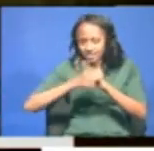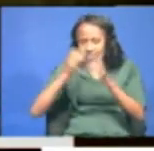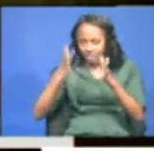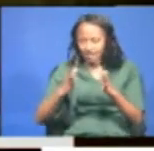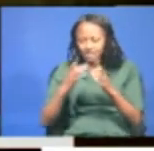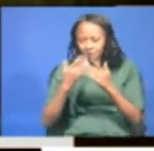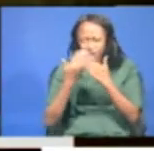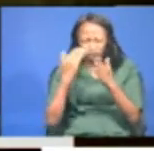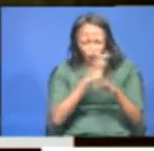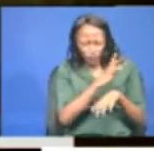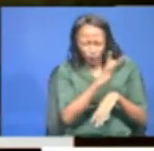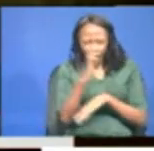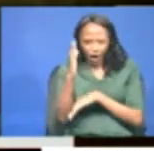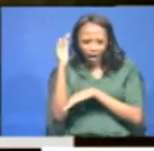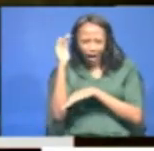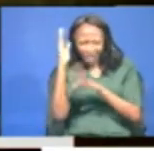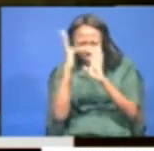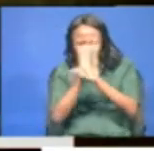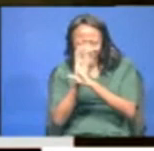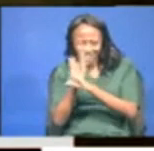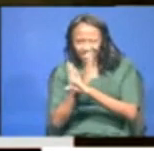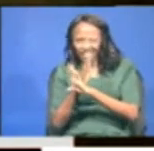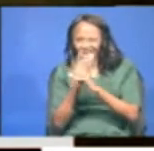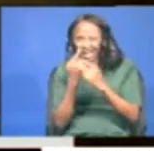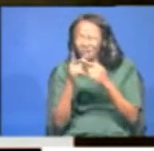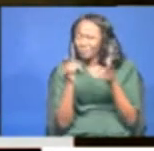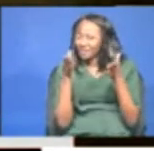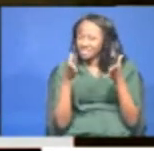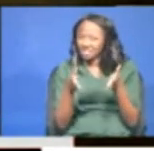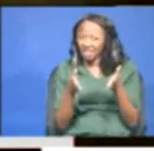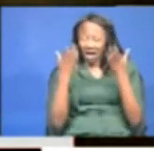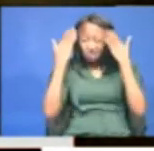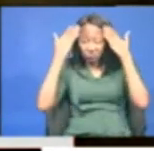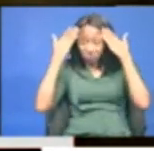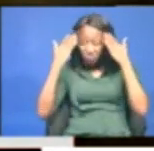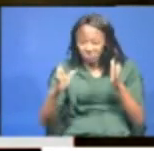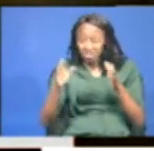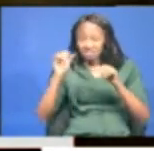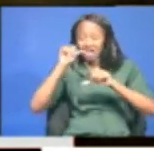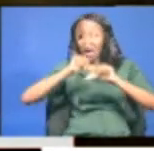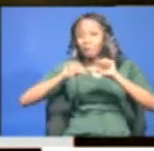today, they did not know about insurance.